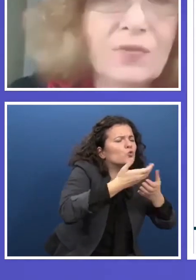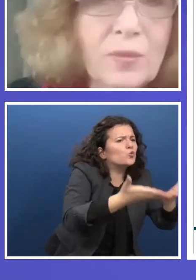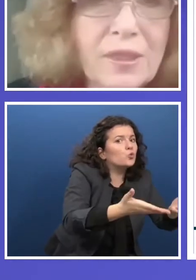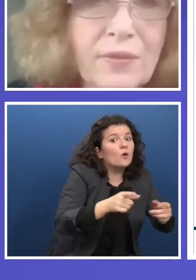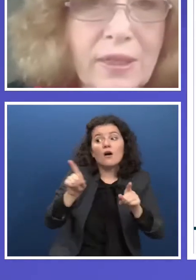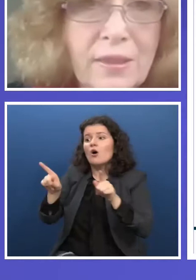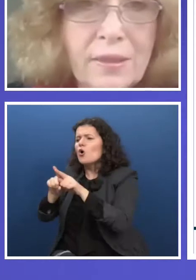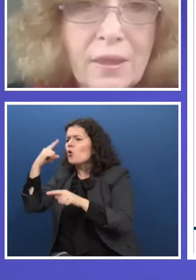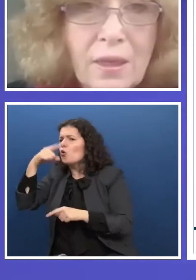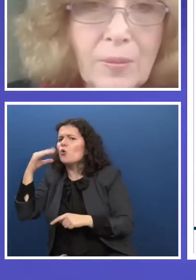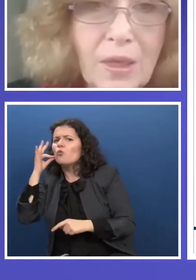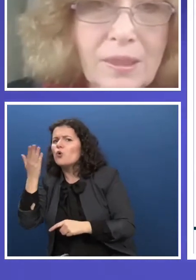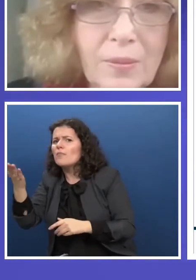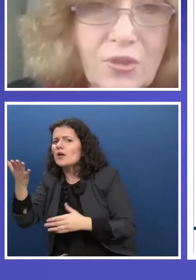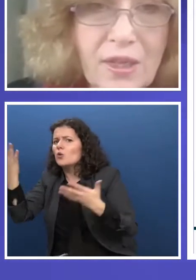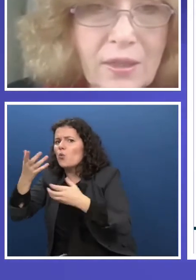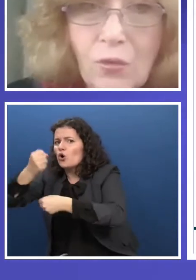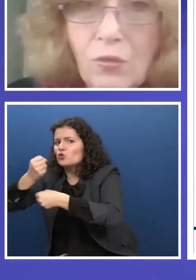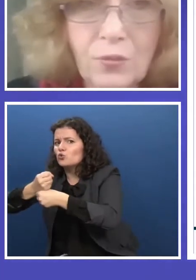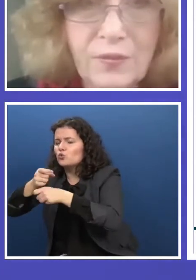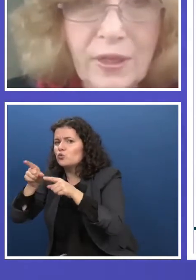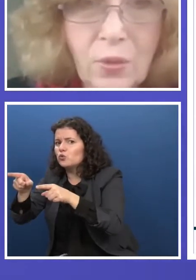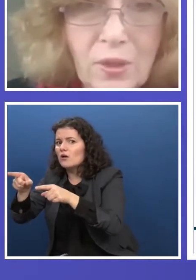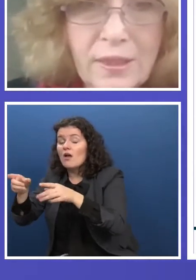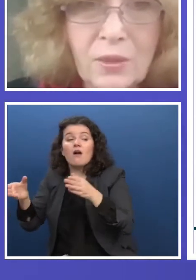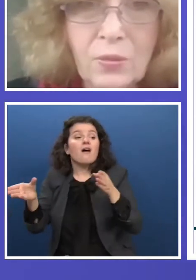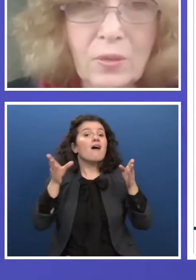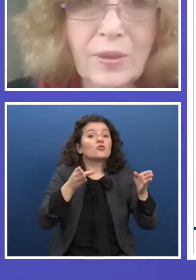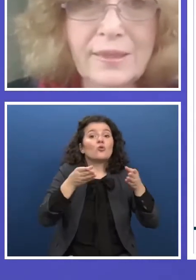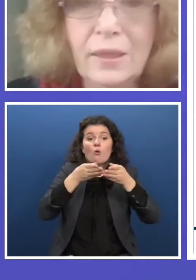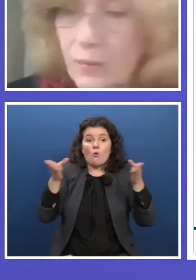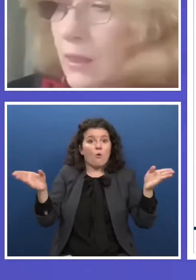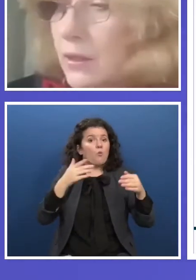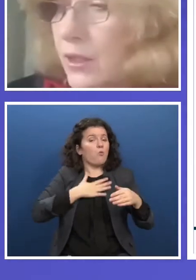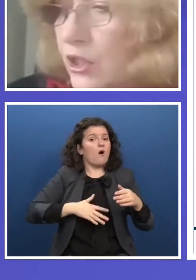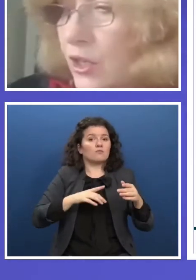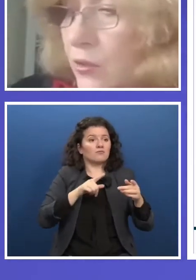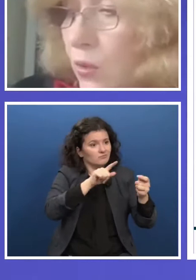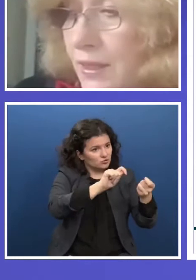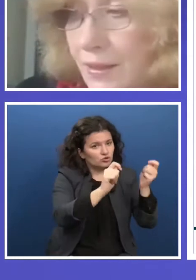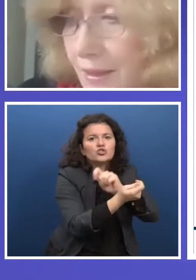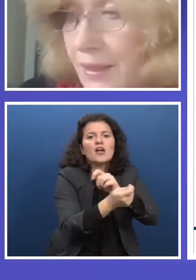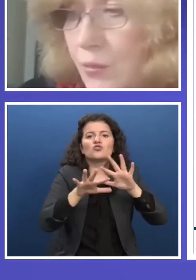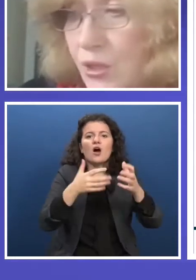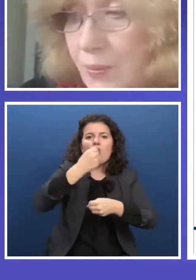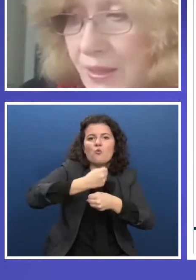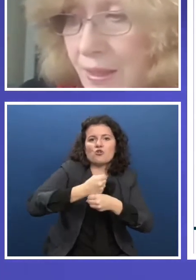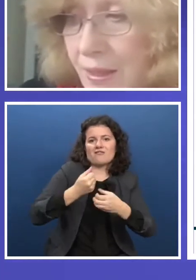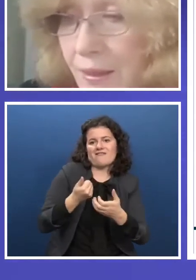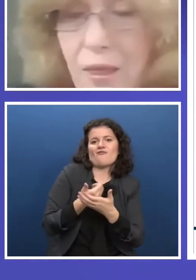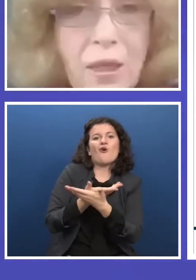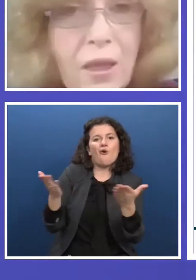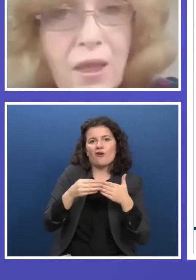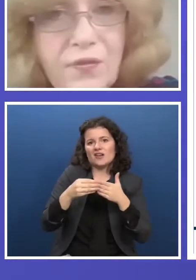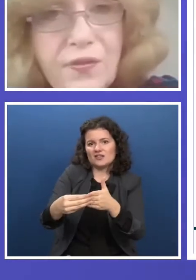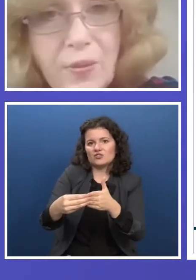gender transformative leaders, and to be addressing all forms of inequality in the workplace, including gender equality. This is everybody's